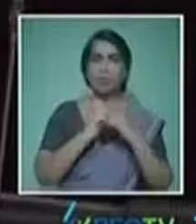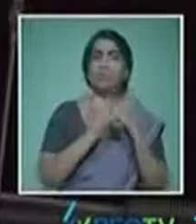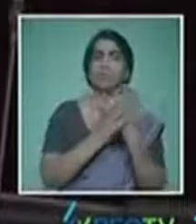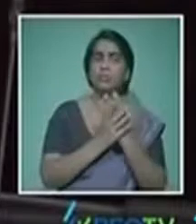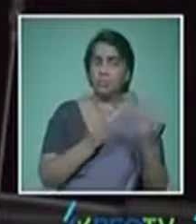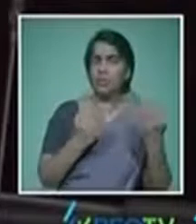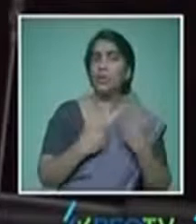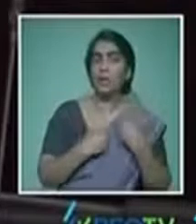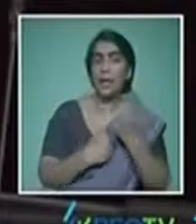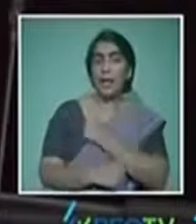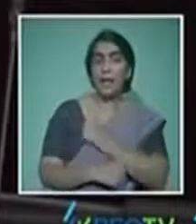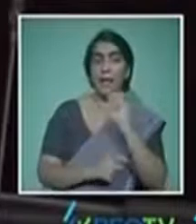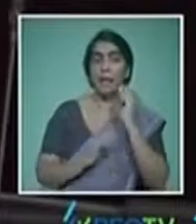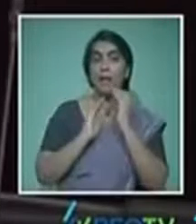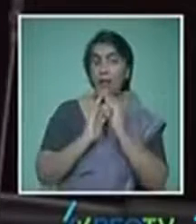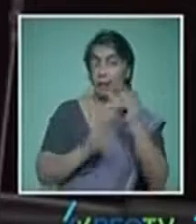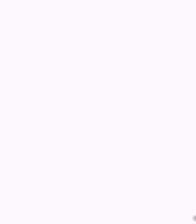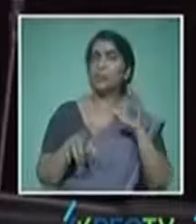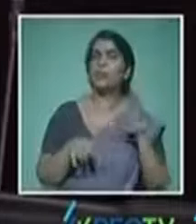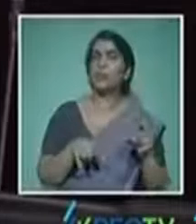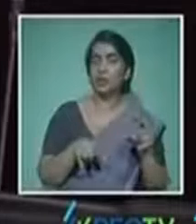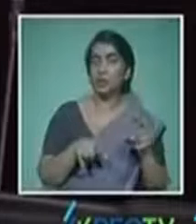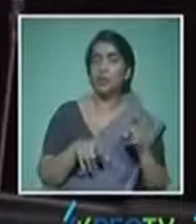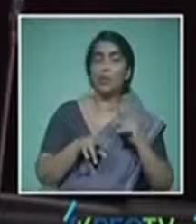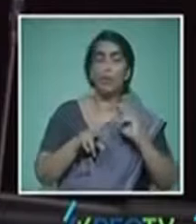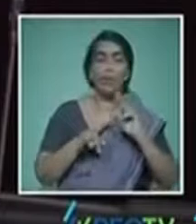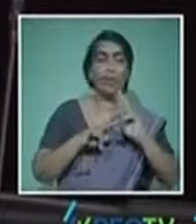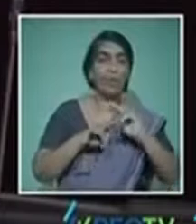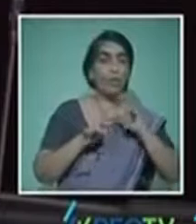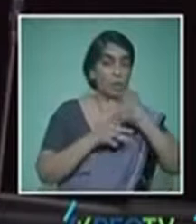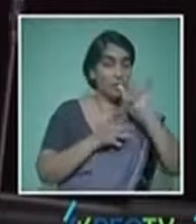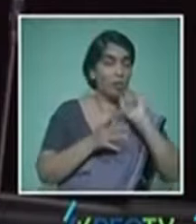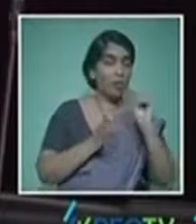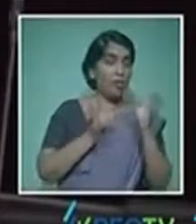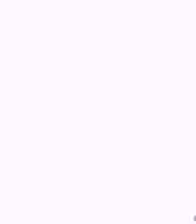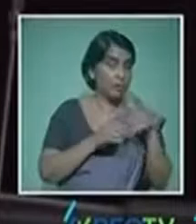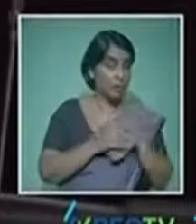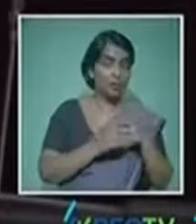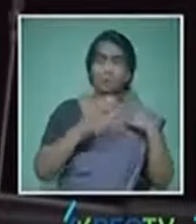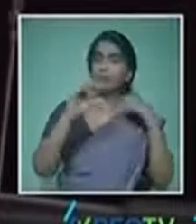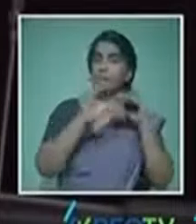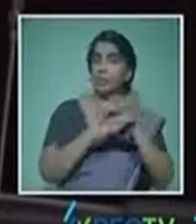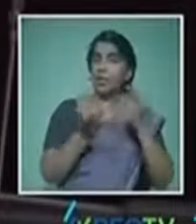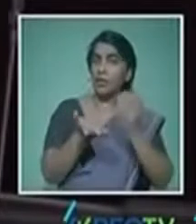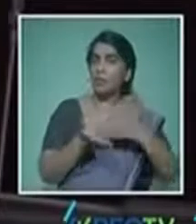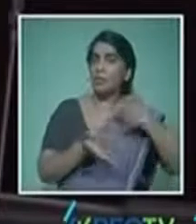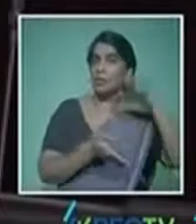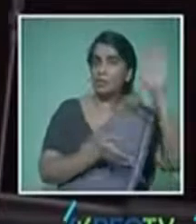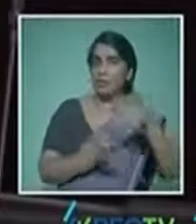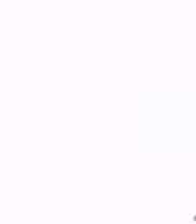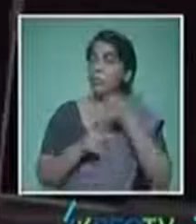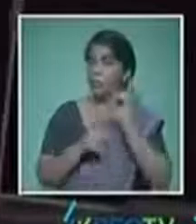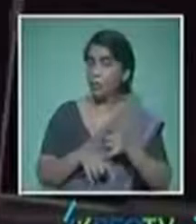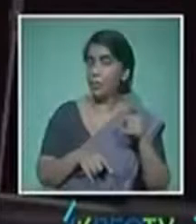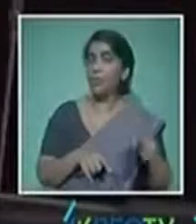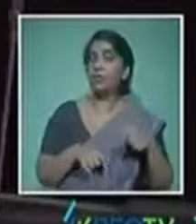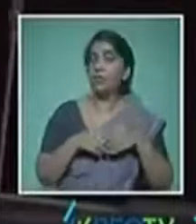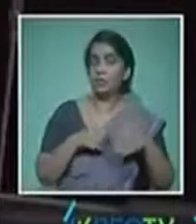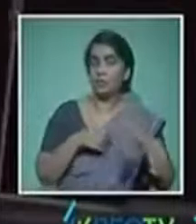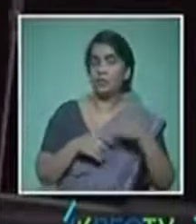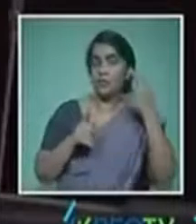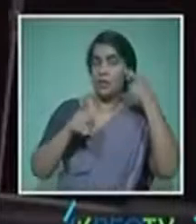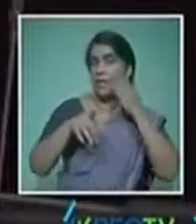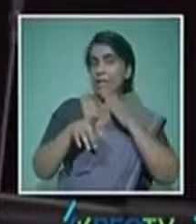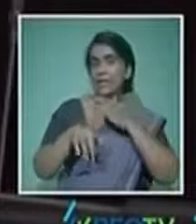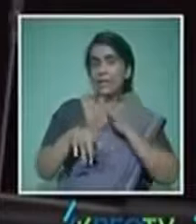over 100 incidents of abuse and multiple suspects were arrested based on the investigations. He revealed to the House that only 40 Sri Lankan Foreign